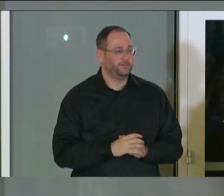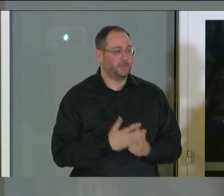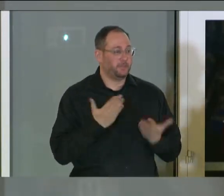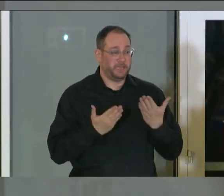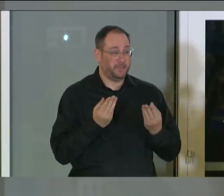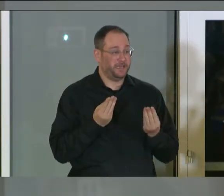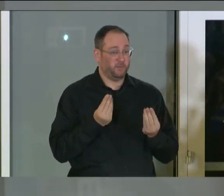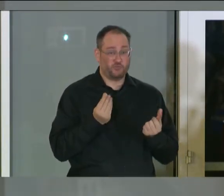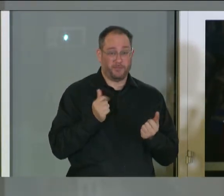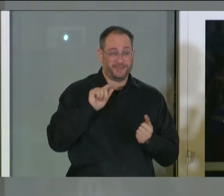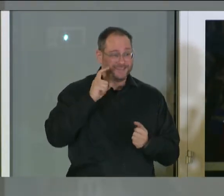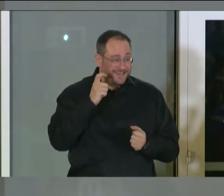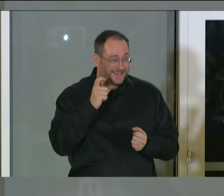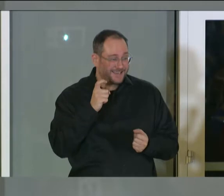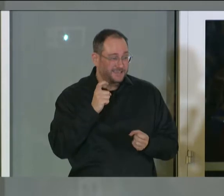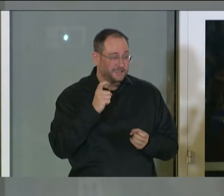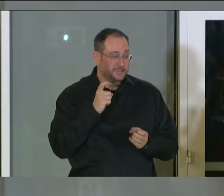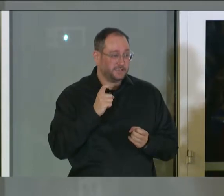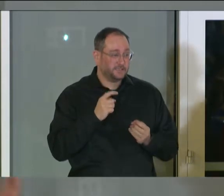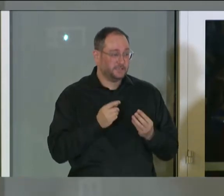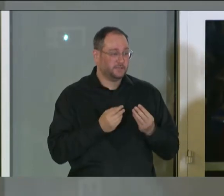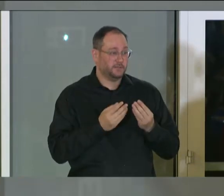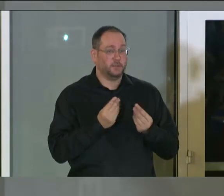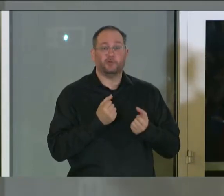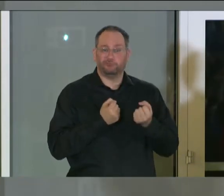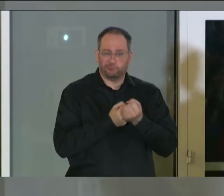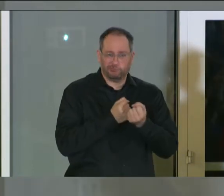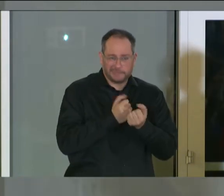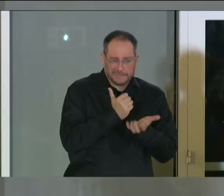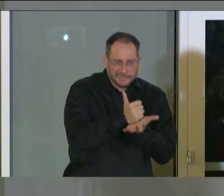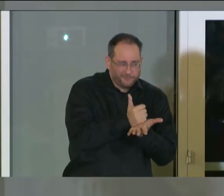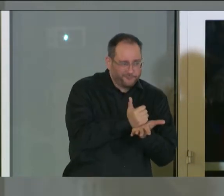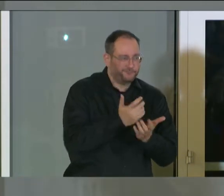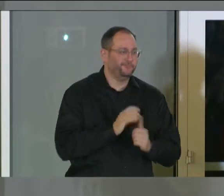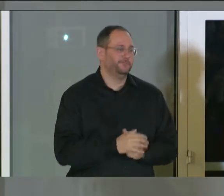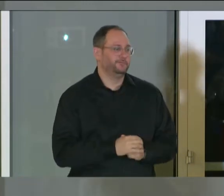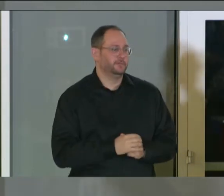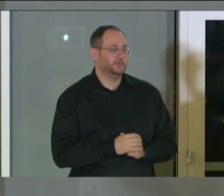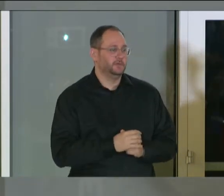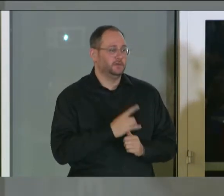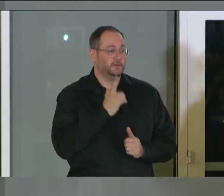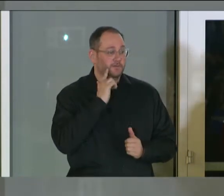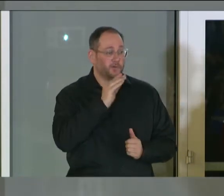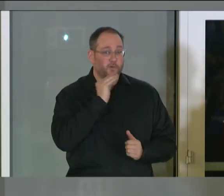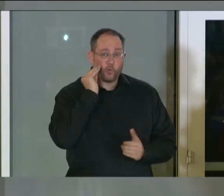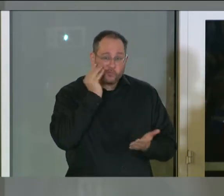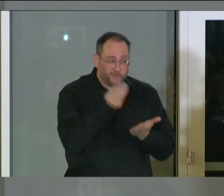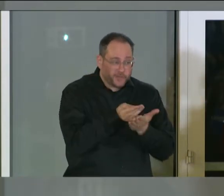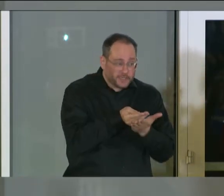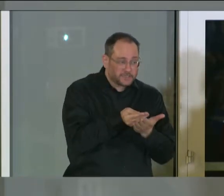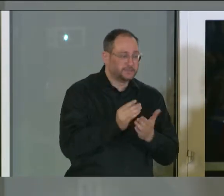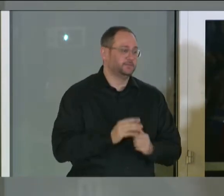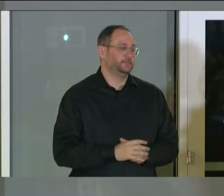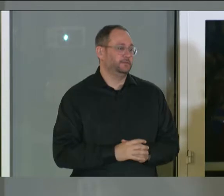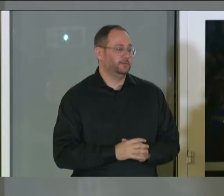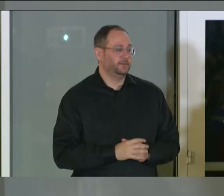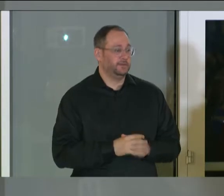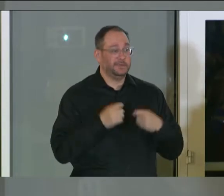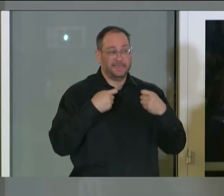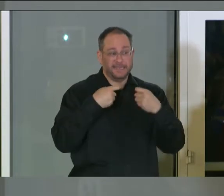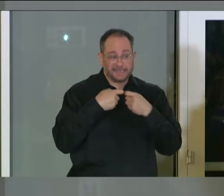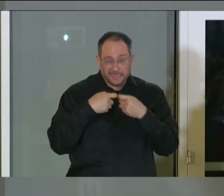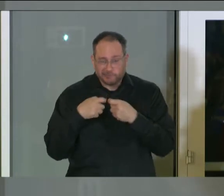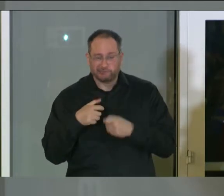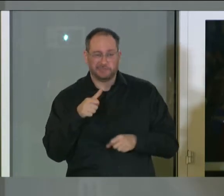bill relief, safe at home funding, looking at utilities for everybody, homeowners and renters, how we